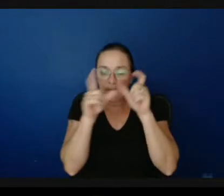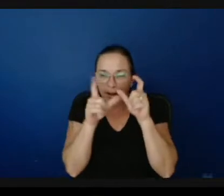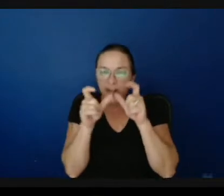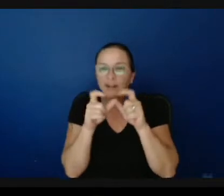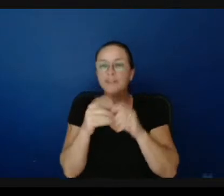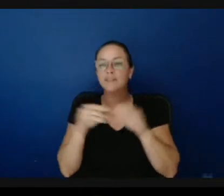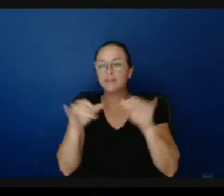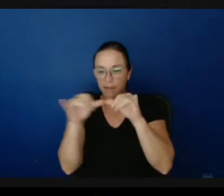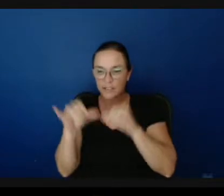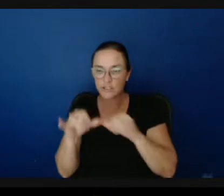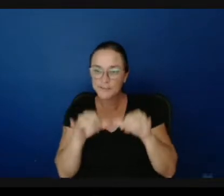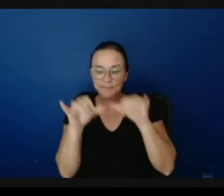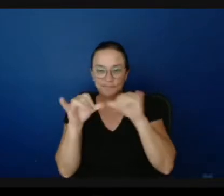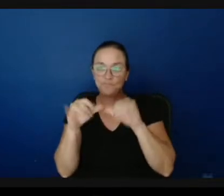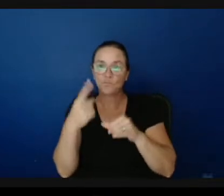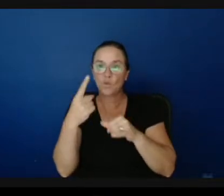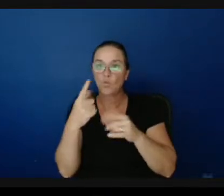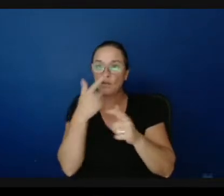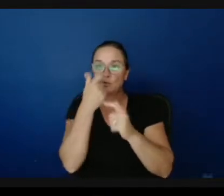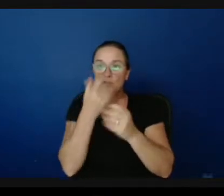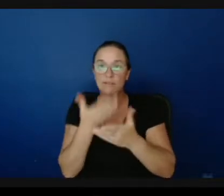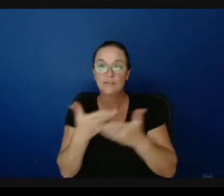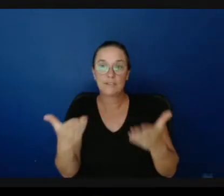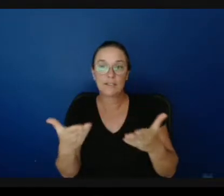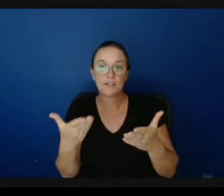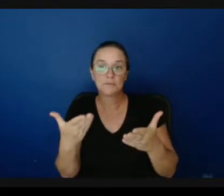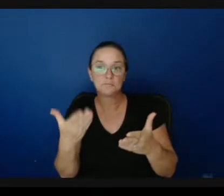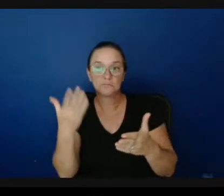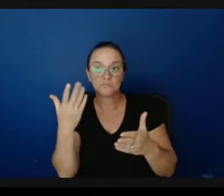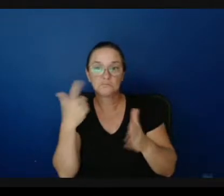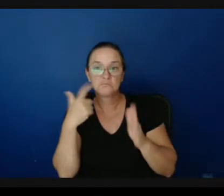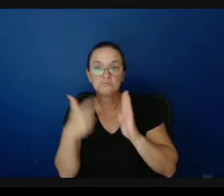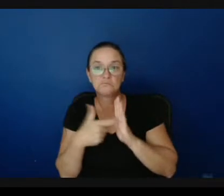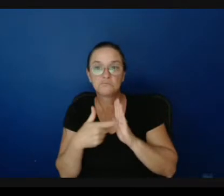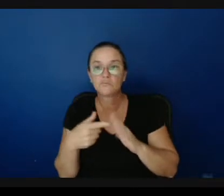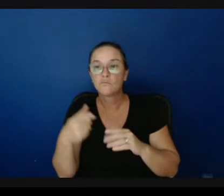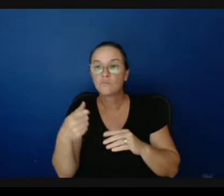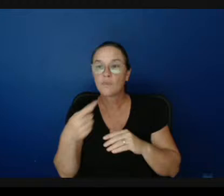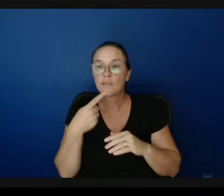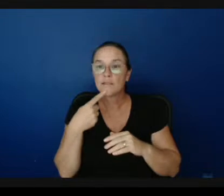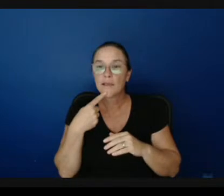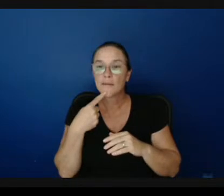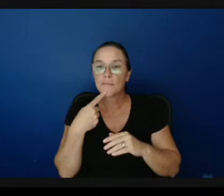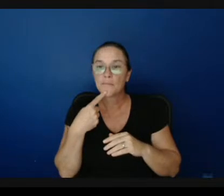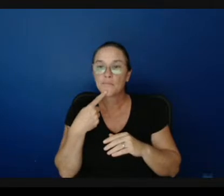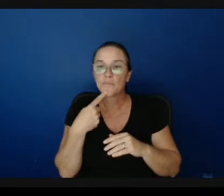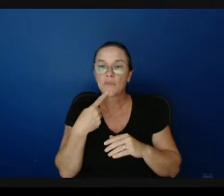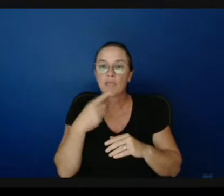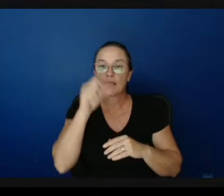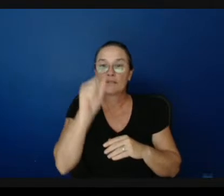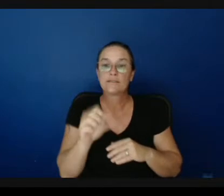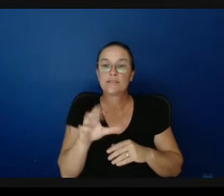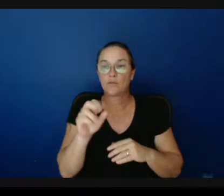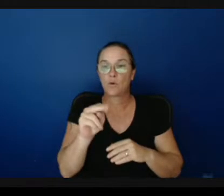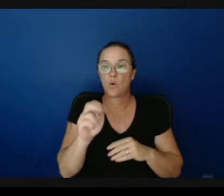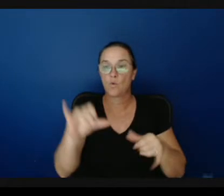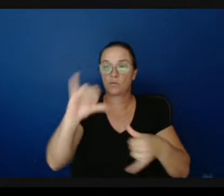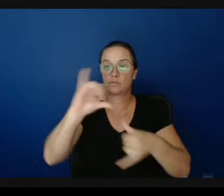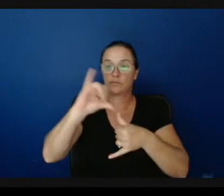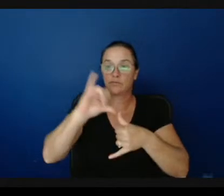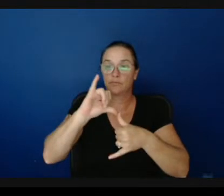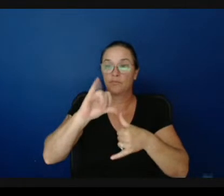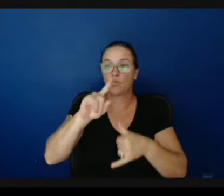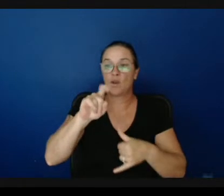one interesting thing to note here is that they note the south cone height was measured at